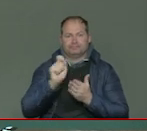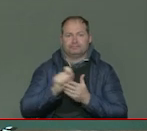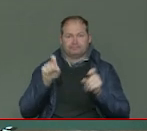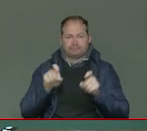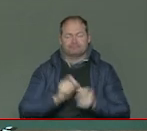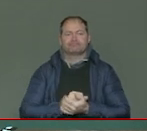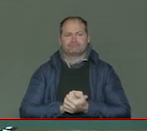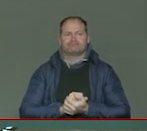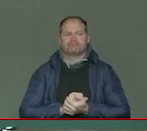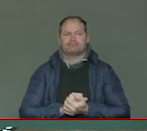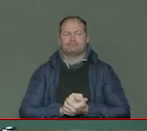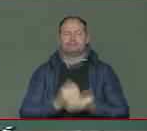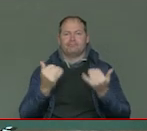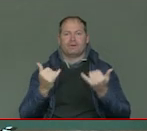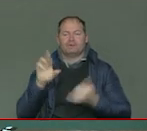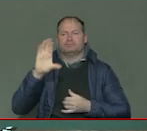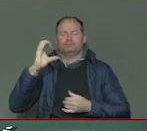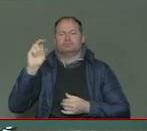will show outstanding in our